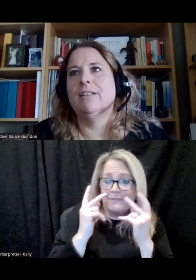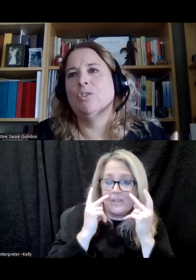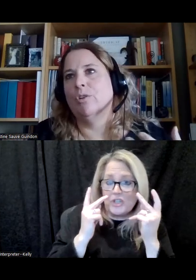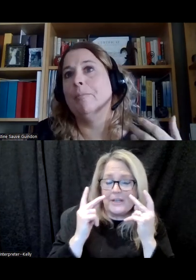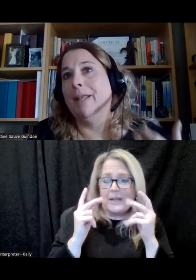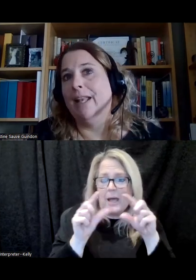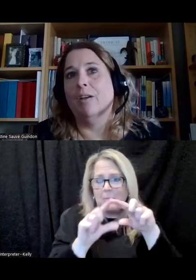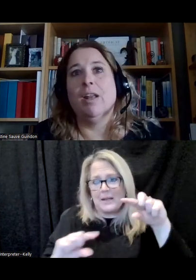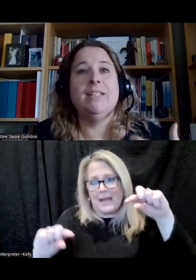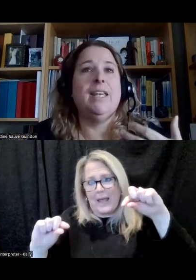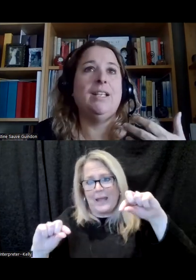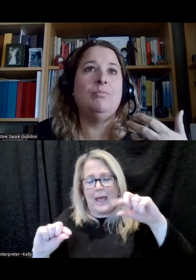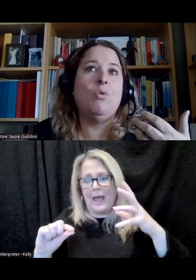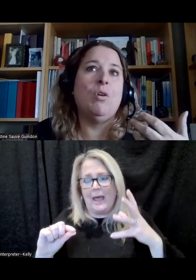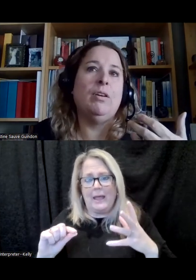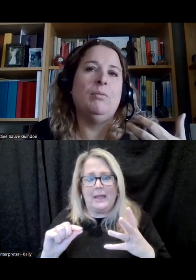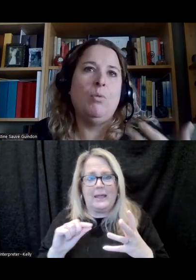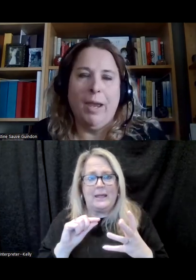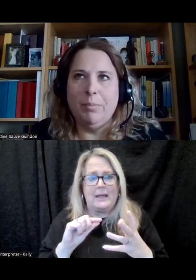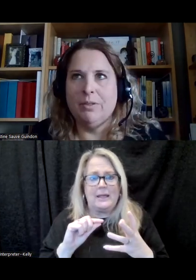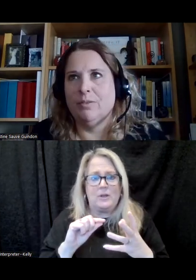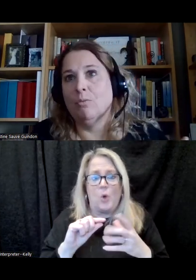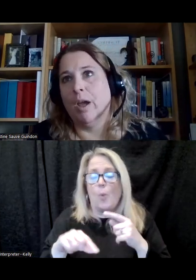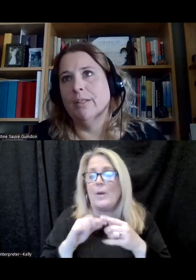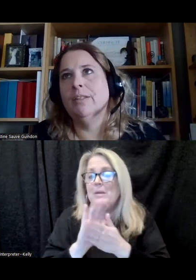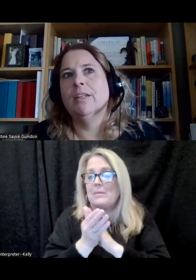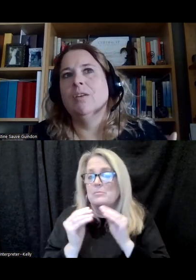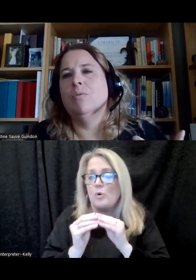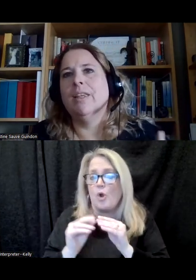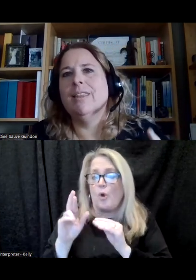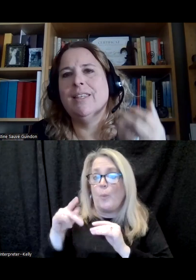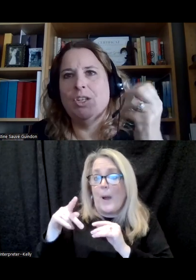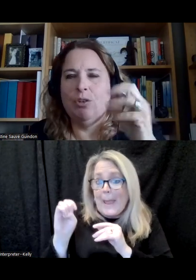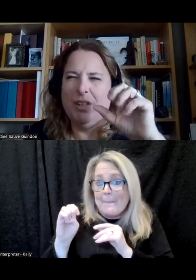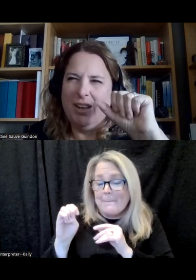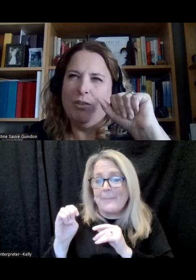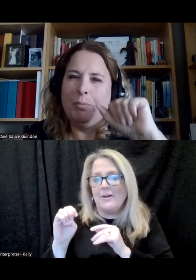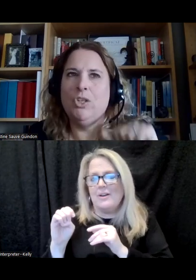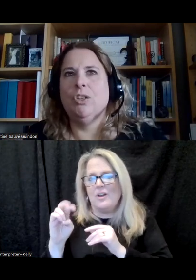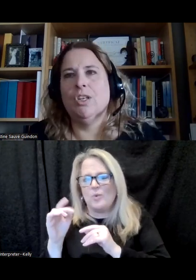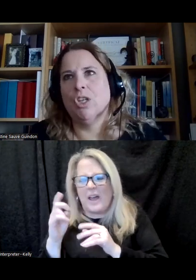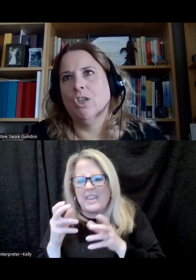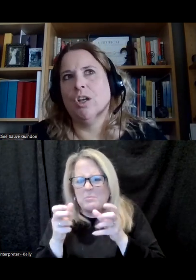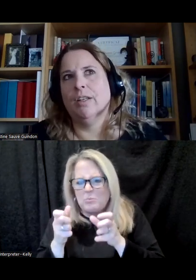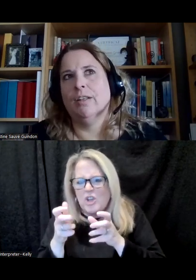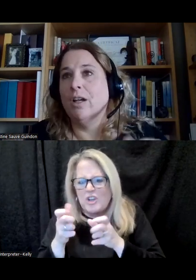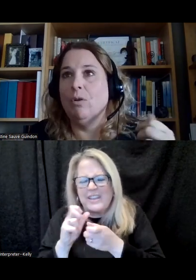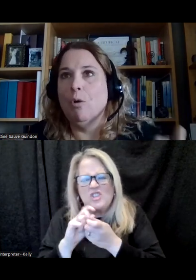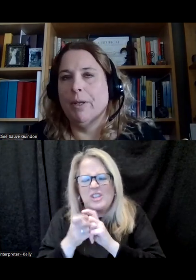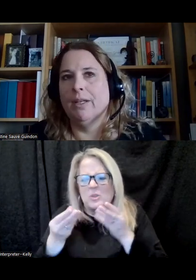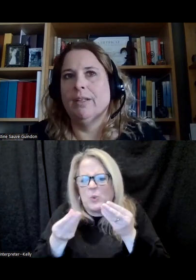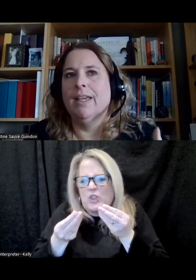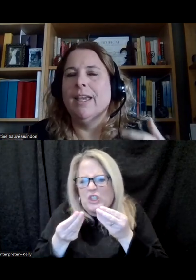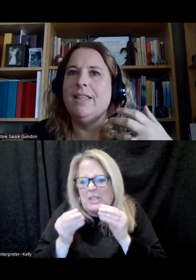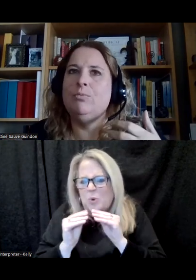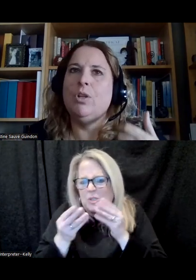banana is sort of a banana. As it gets more ripe or rotten, well, the pressure you can change on it, how to